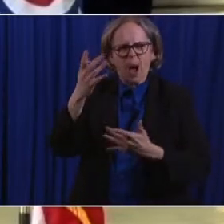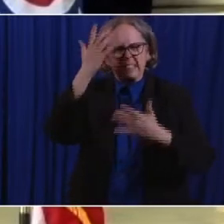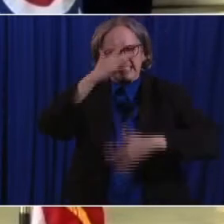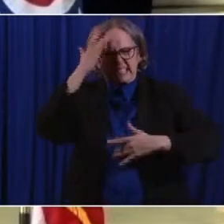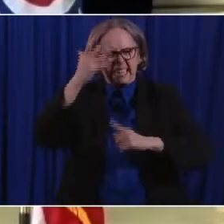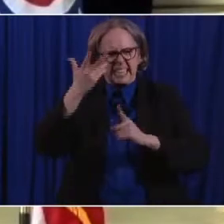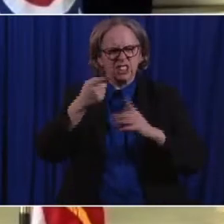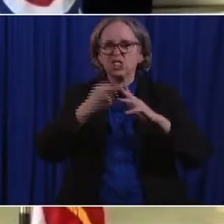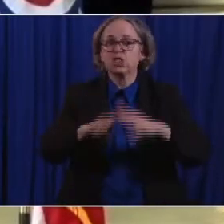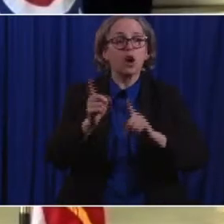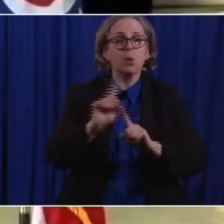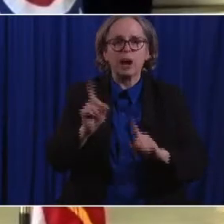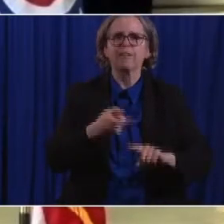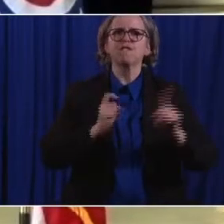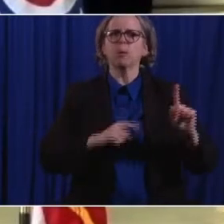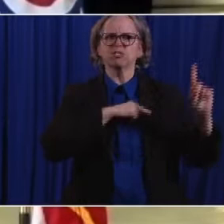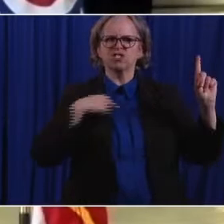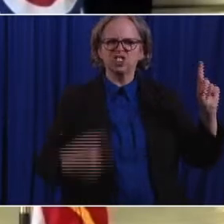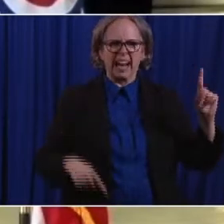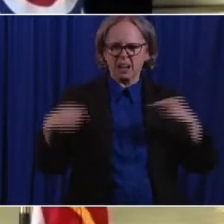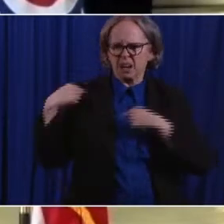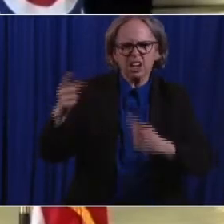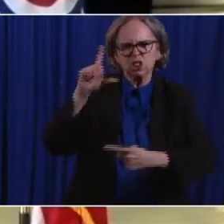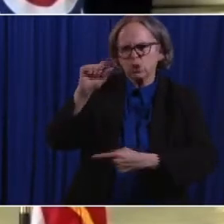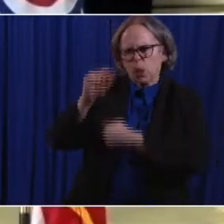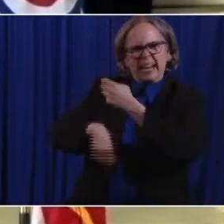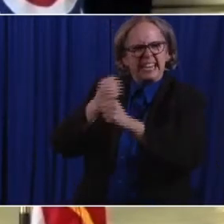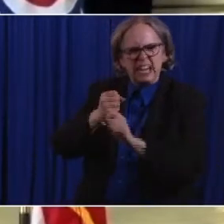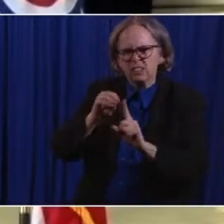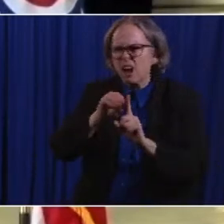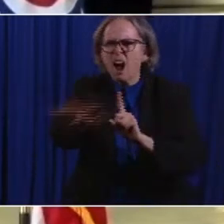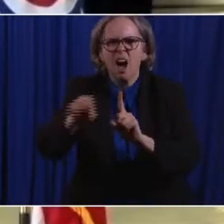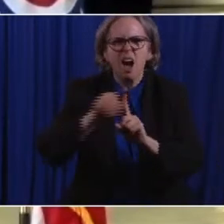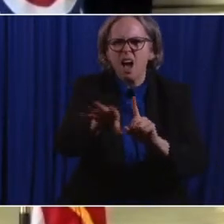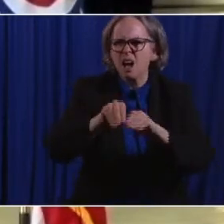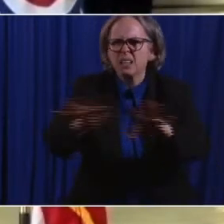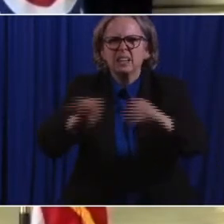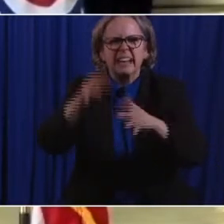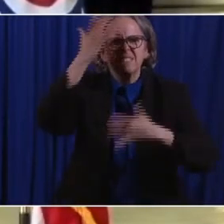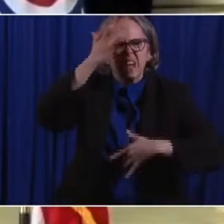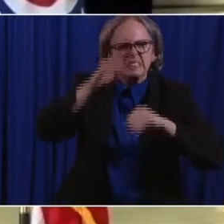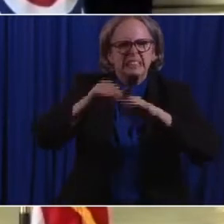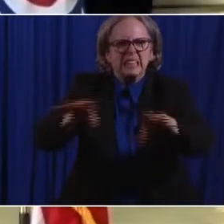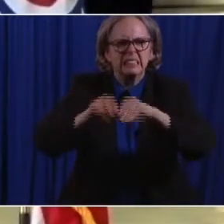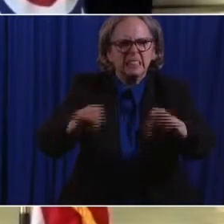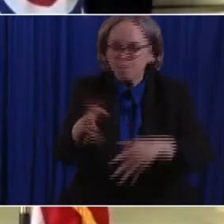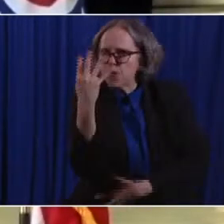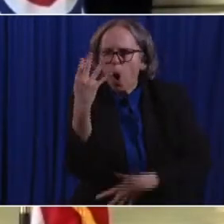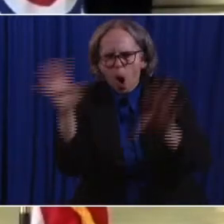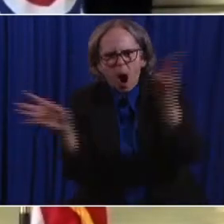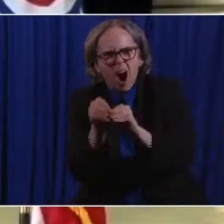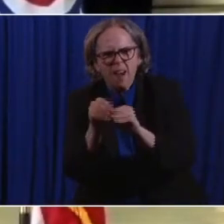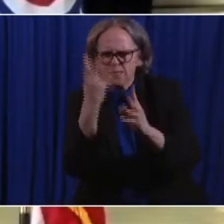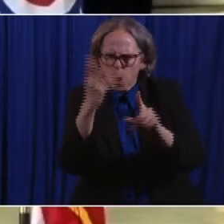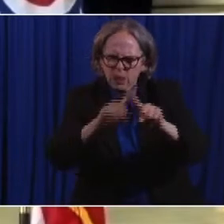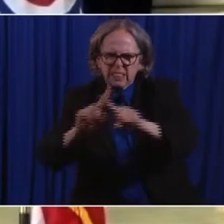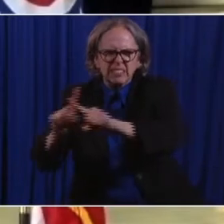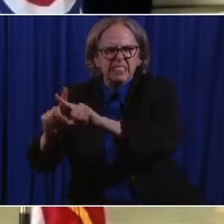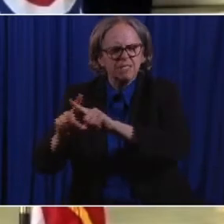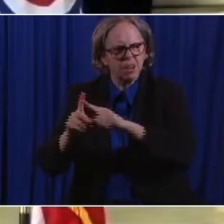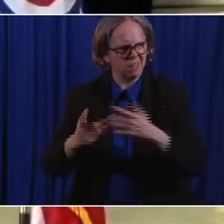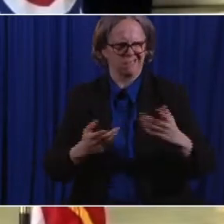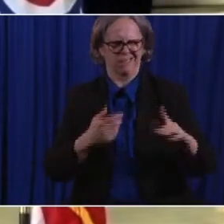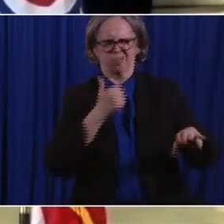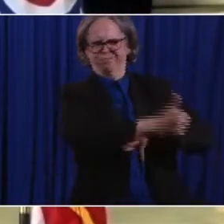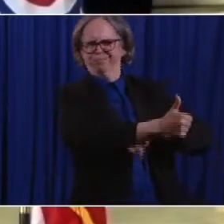China in the past 20 years, including the latest one, the virus, the coronavirus that we're dealing with now.